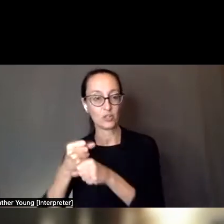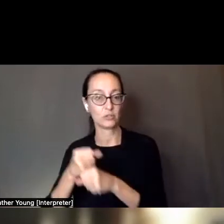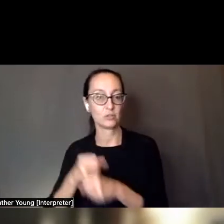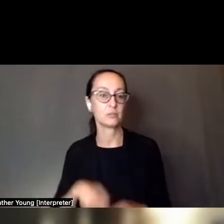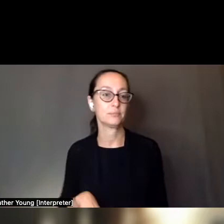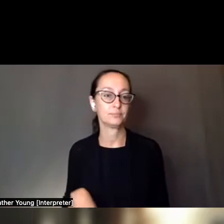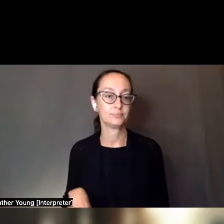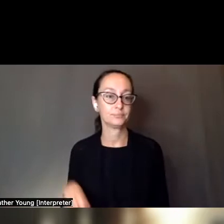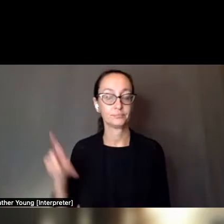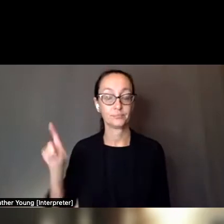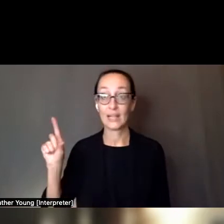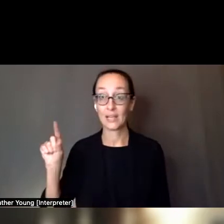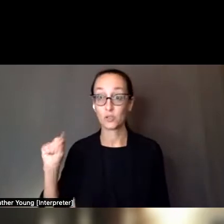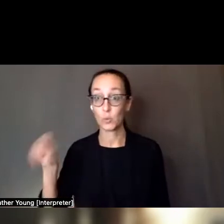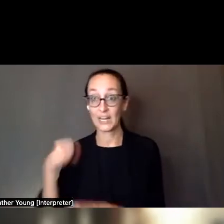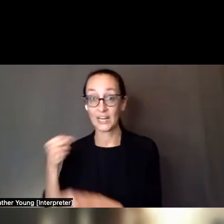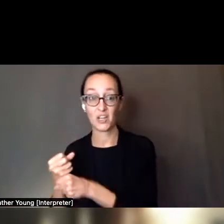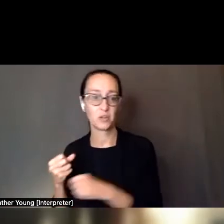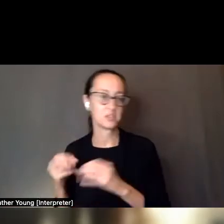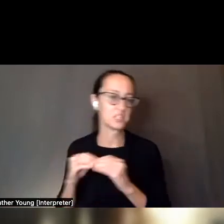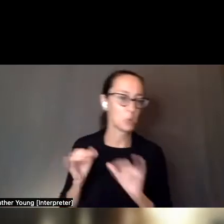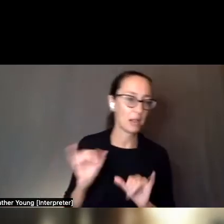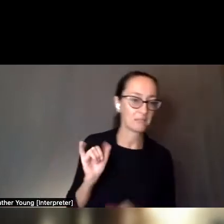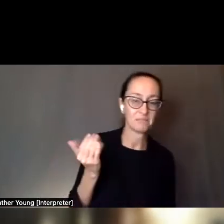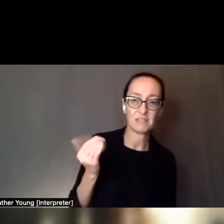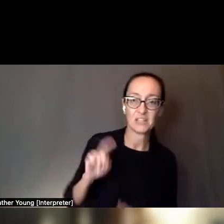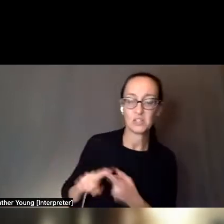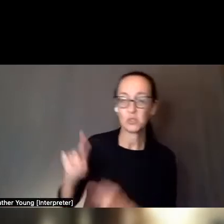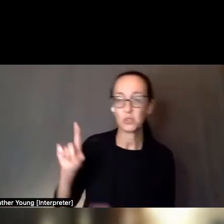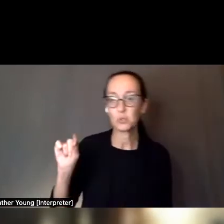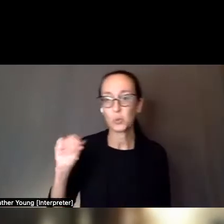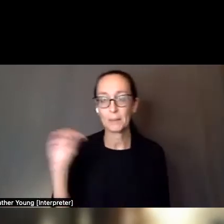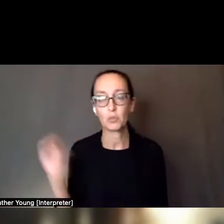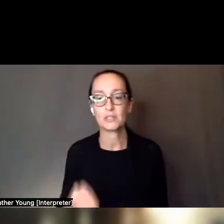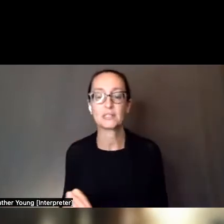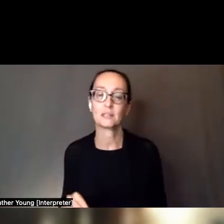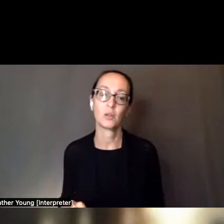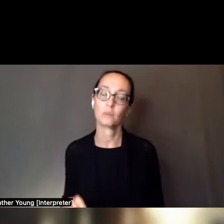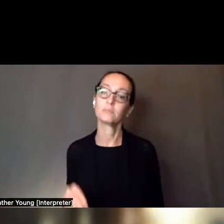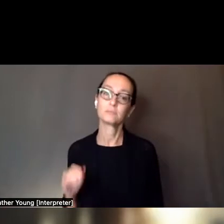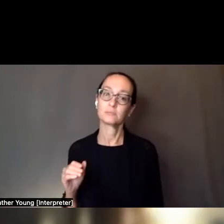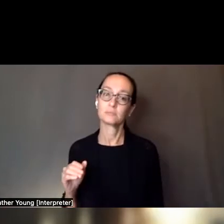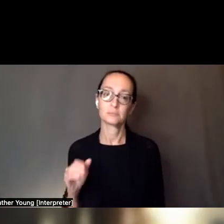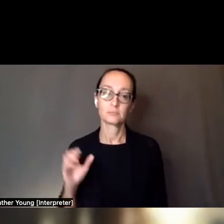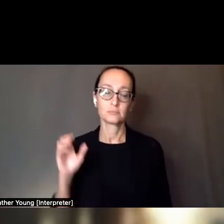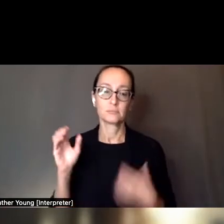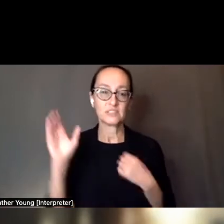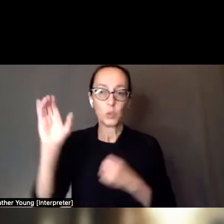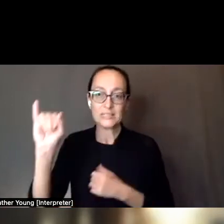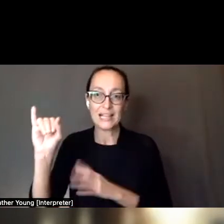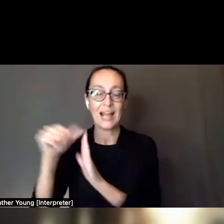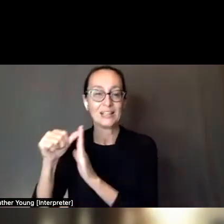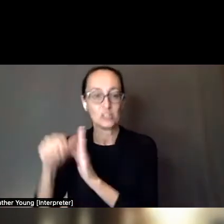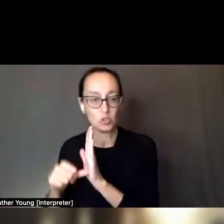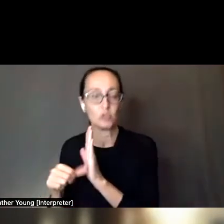at 20 years. So we actually have a very favorable outcome with these in